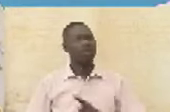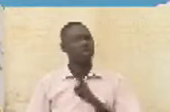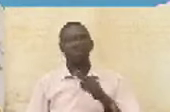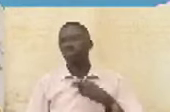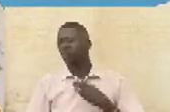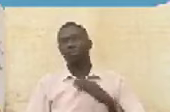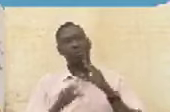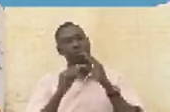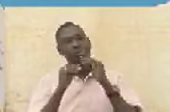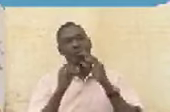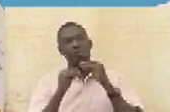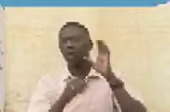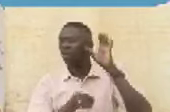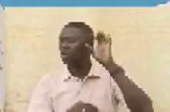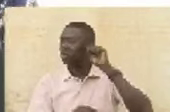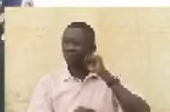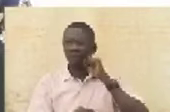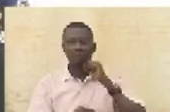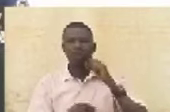speak Fula.